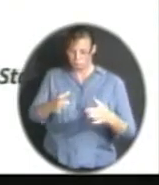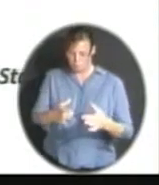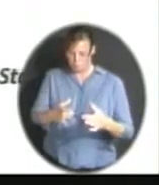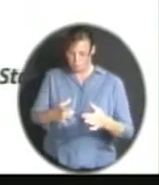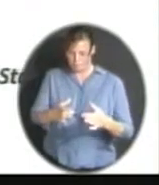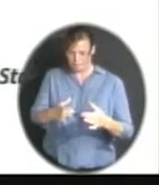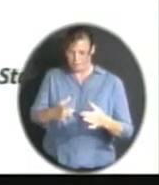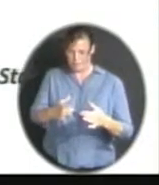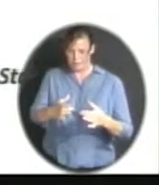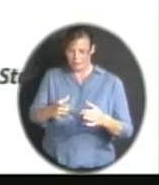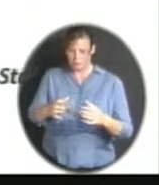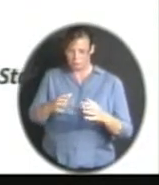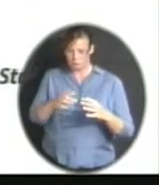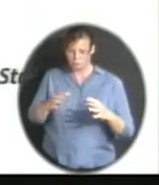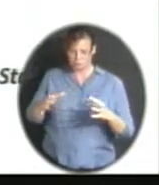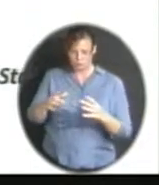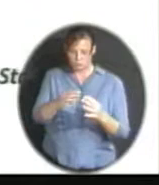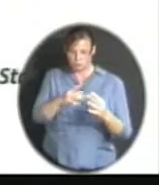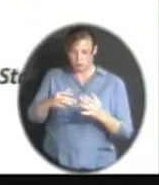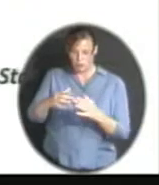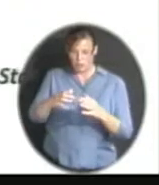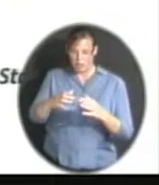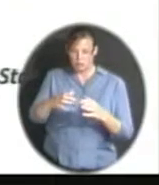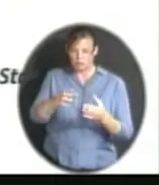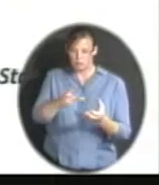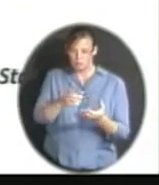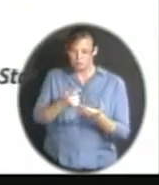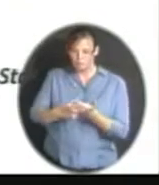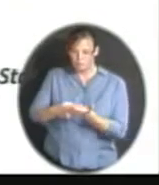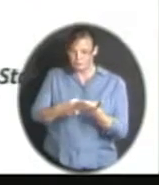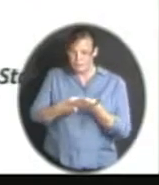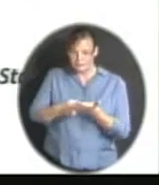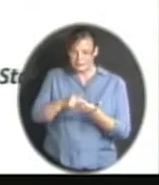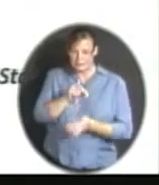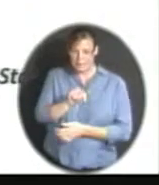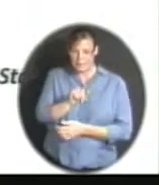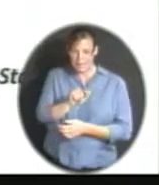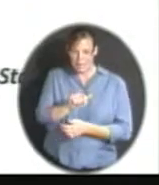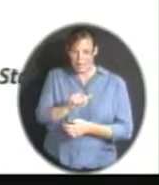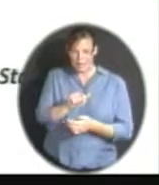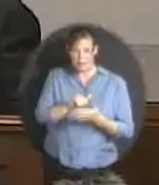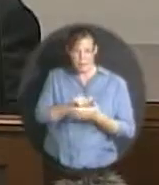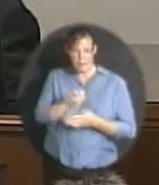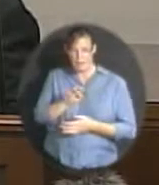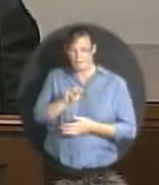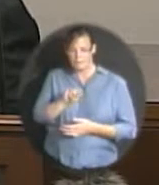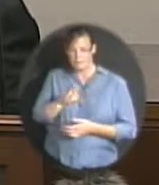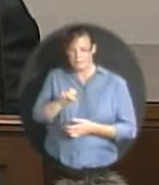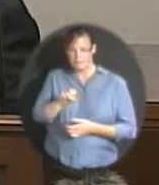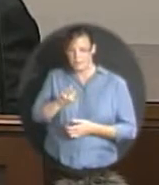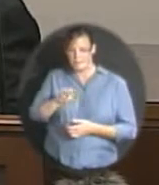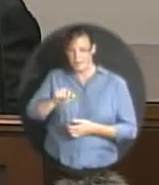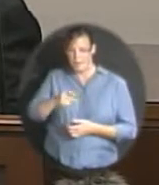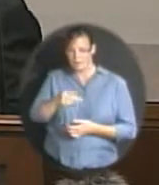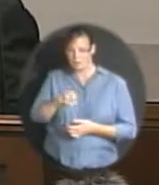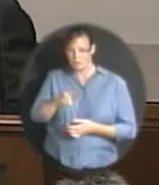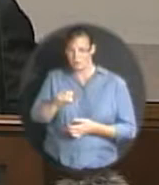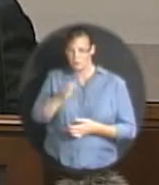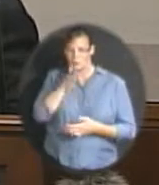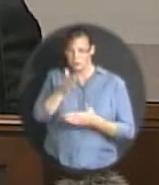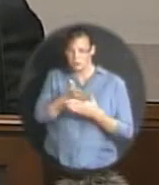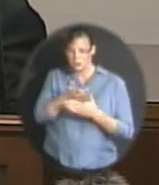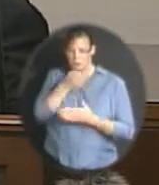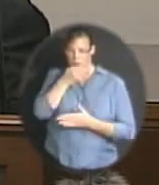teams, getting together to talk about the data that Ms. Matthew is going to share with you soon. You would see